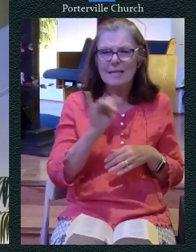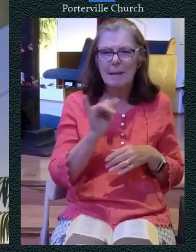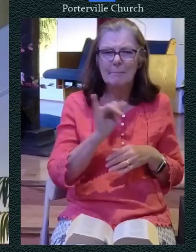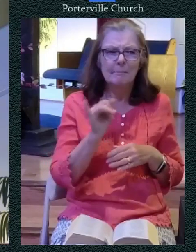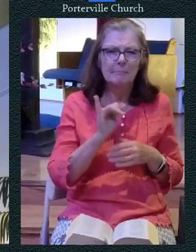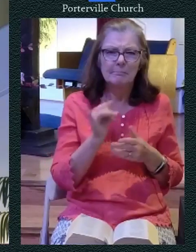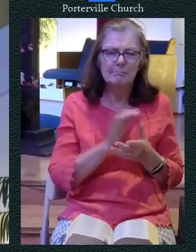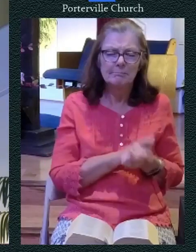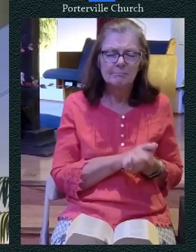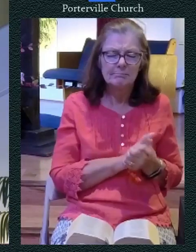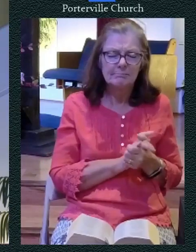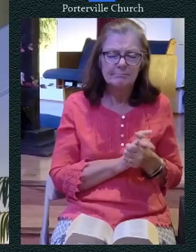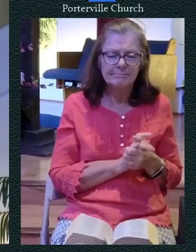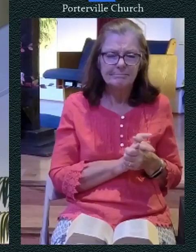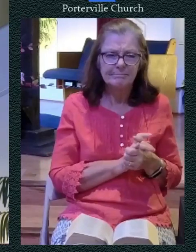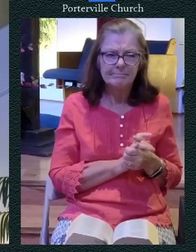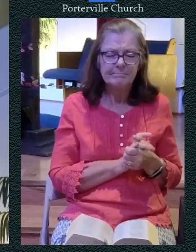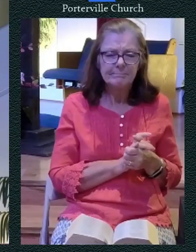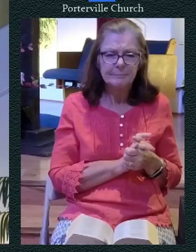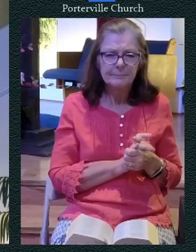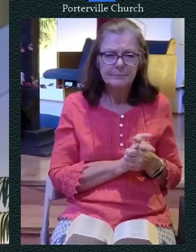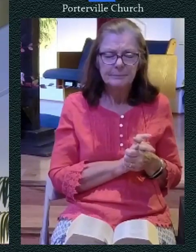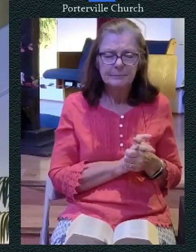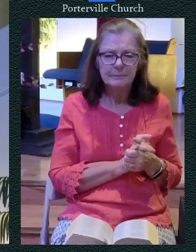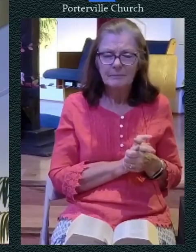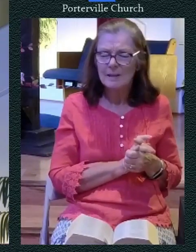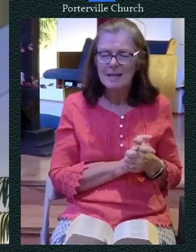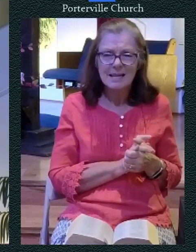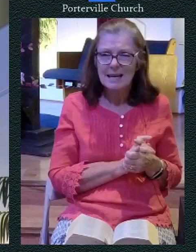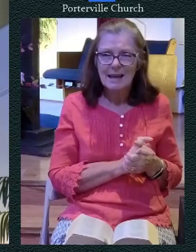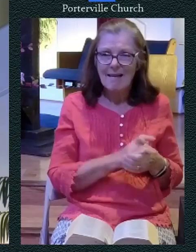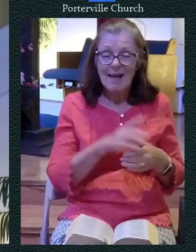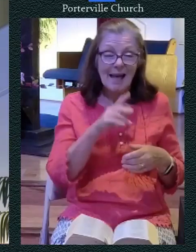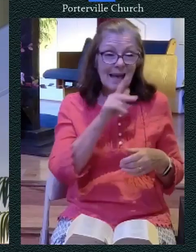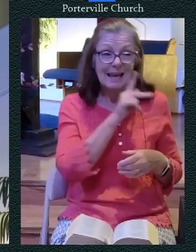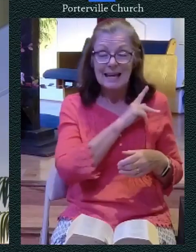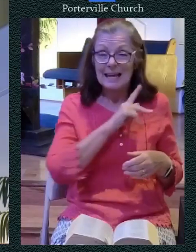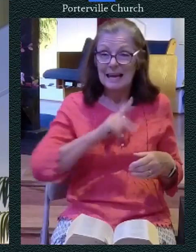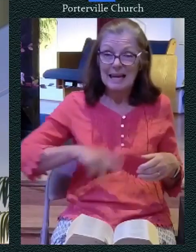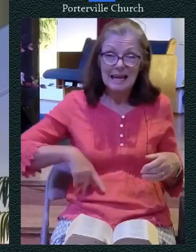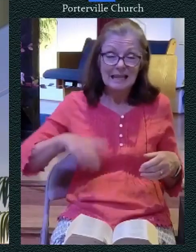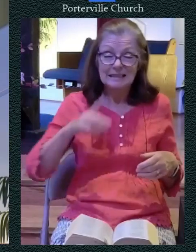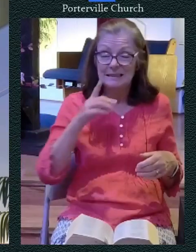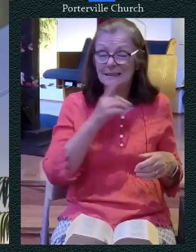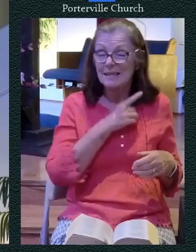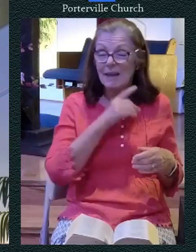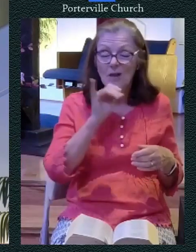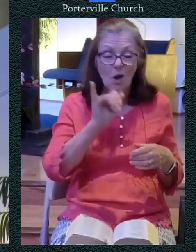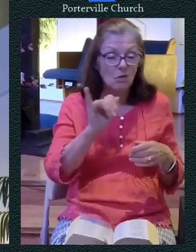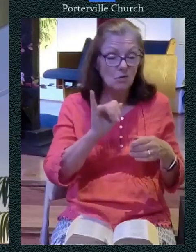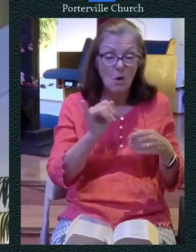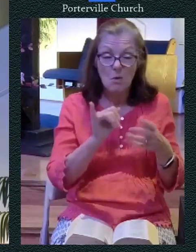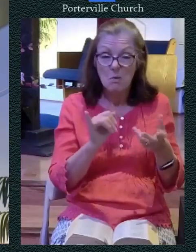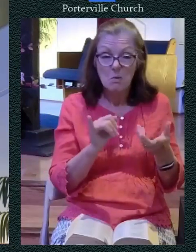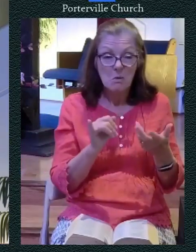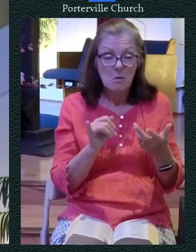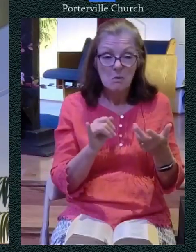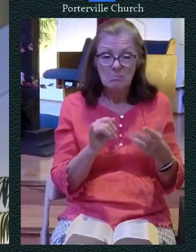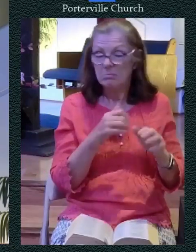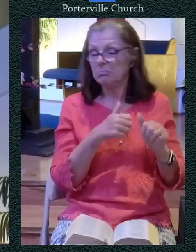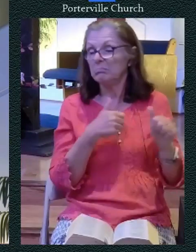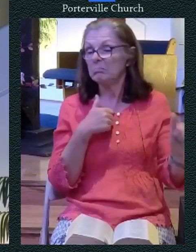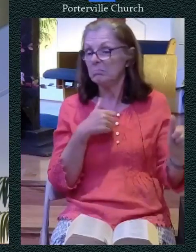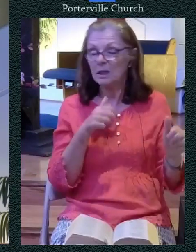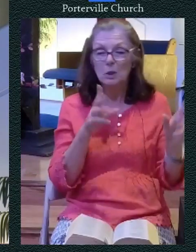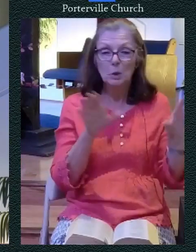he even refrains from the good that he might usually do. I mean, you see a picture here of a man kind of